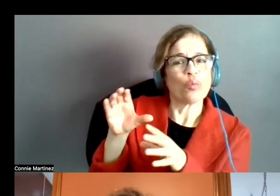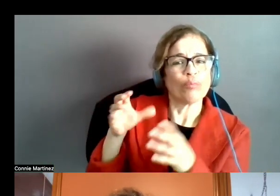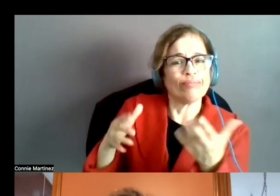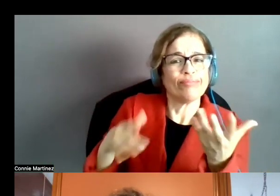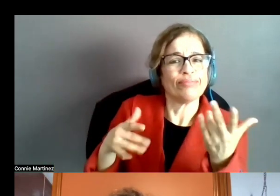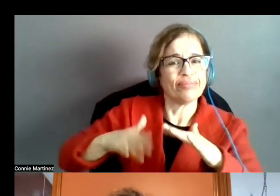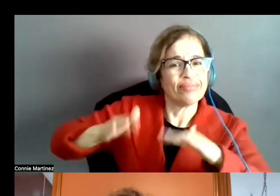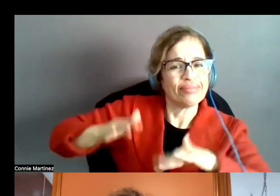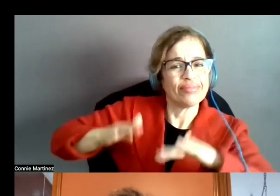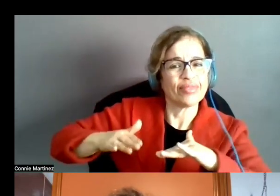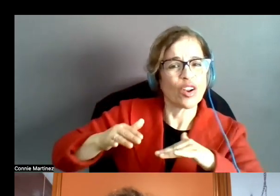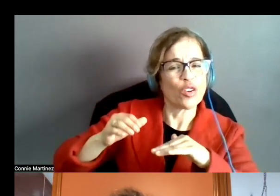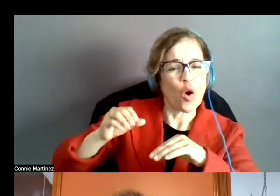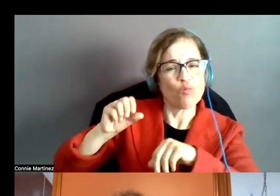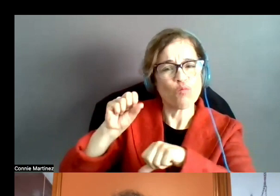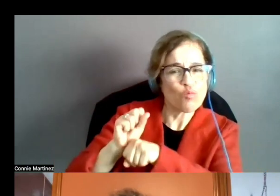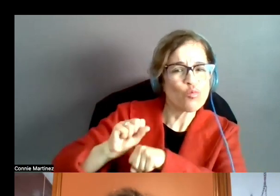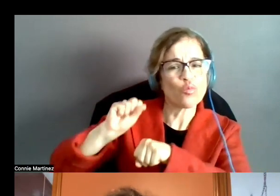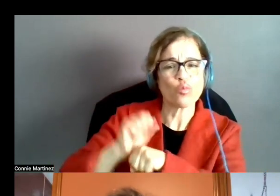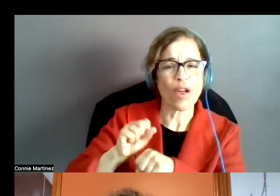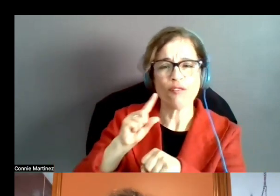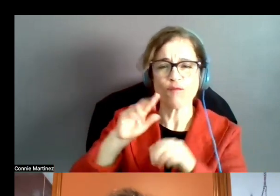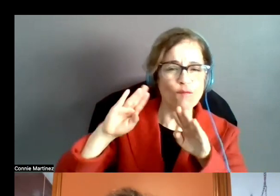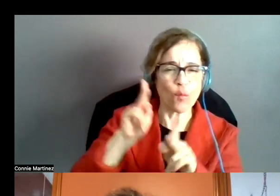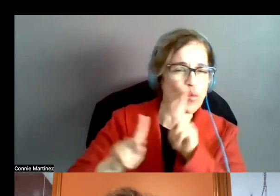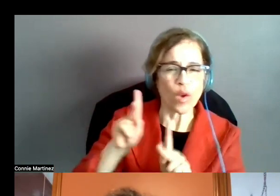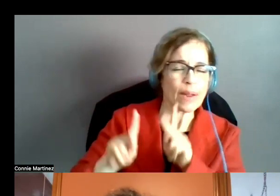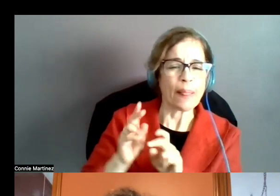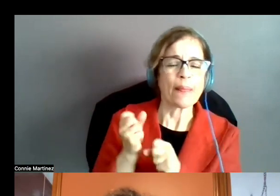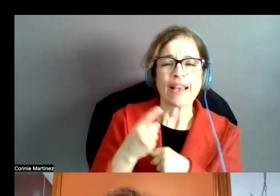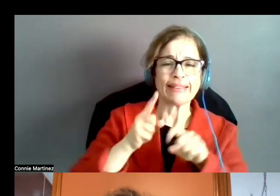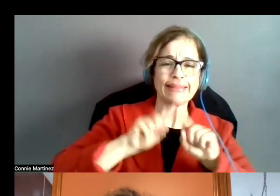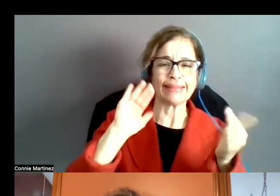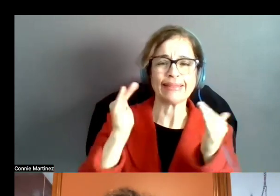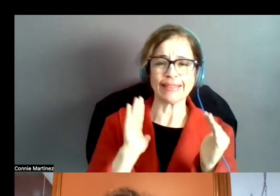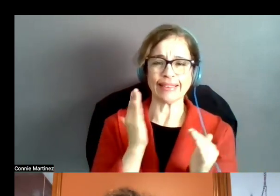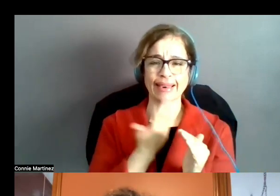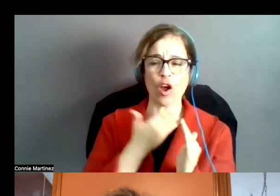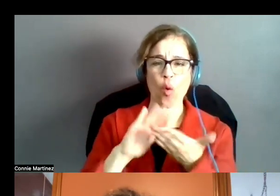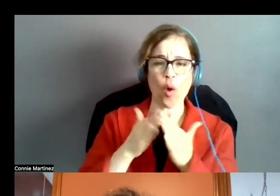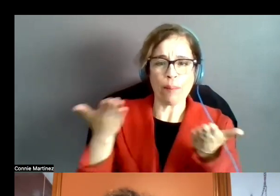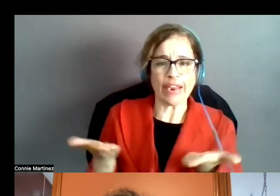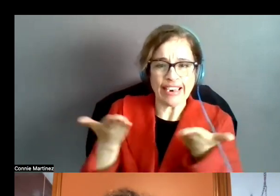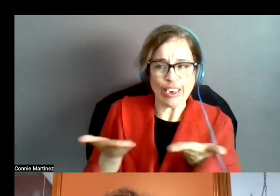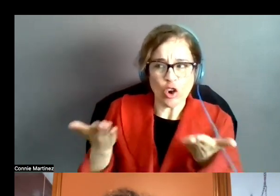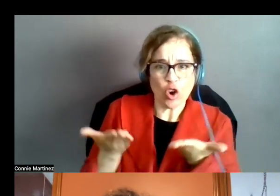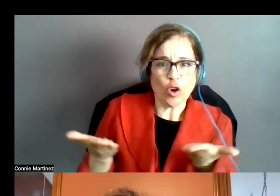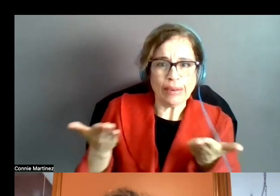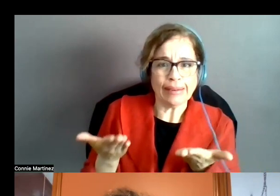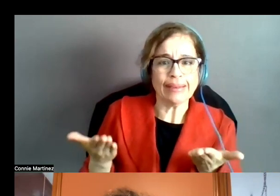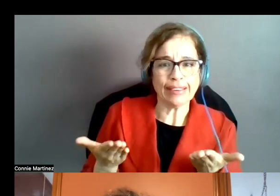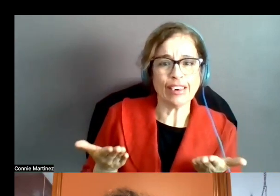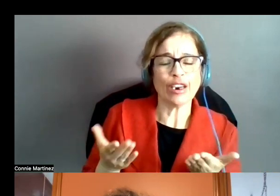common workforce, those folks, to make a difference in our community here, and then